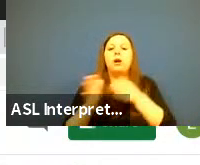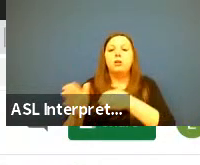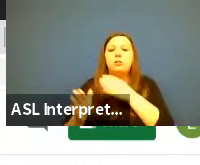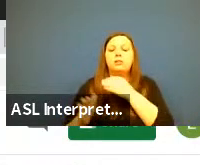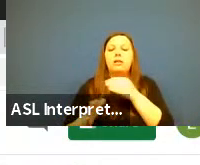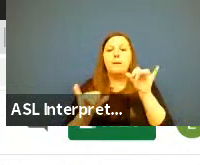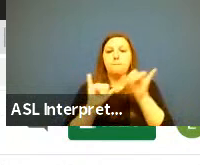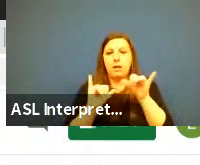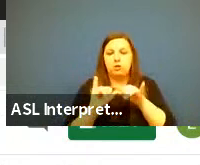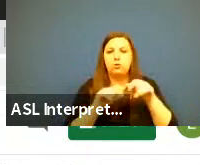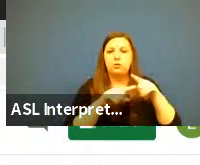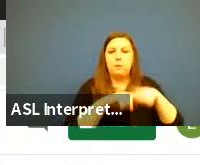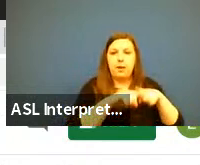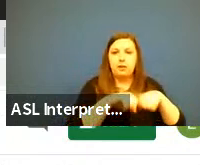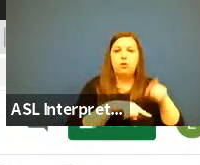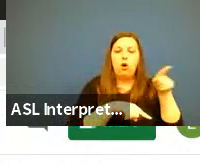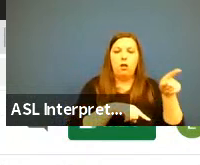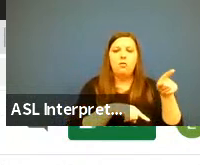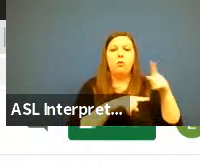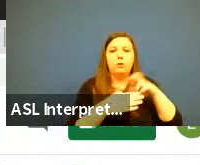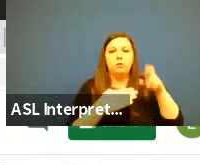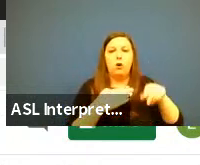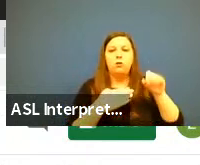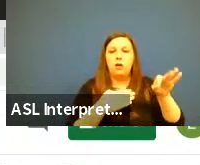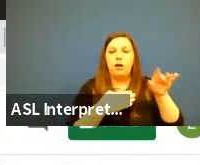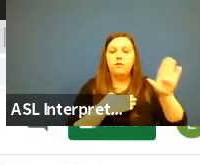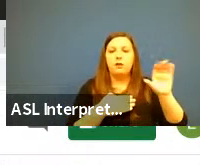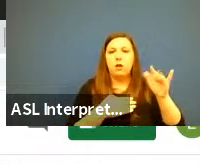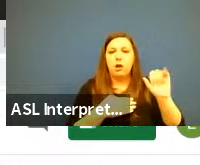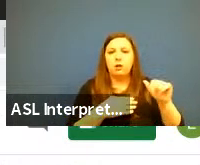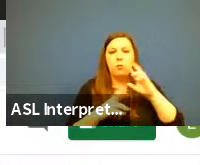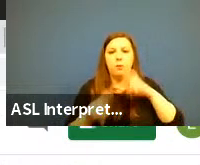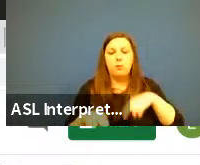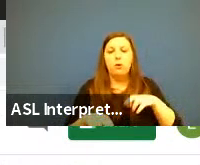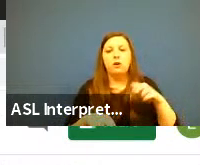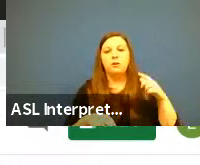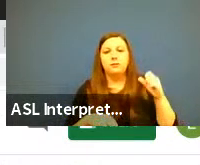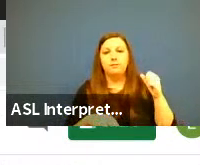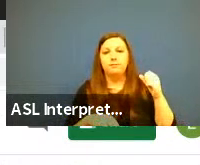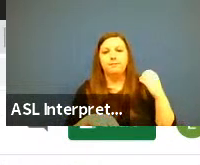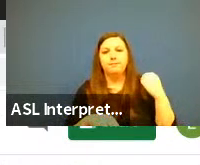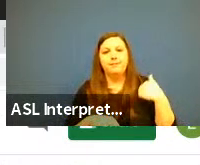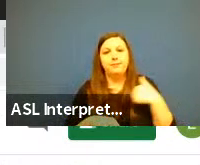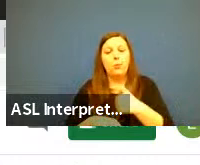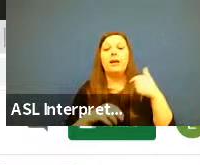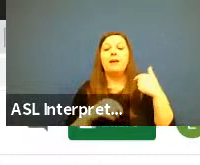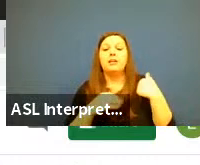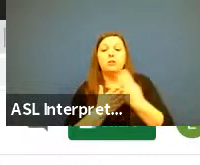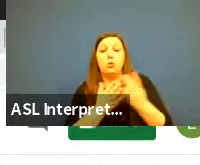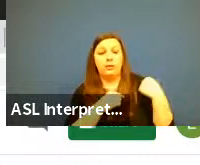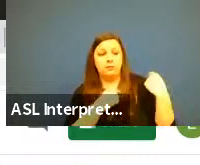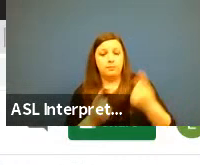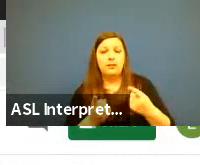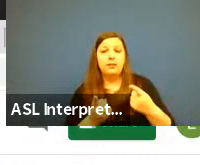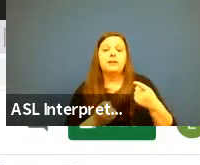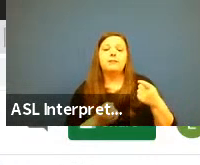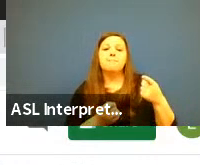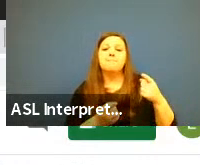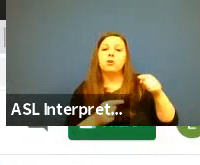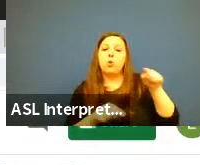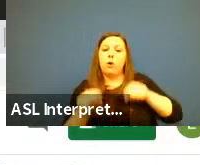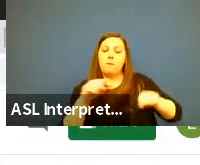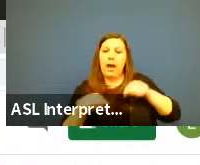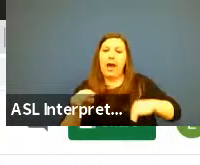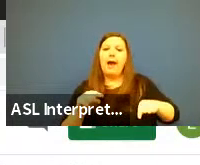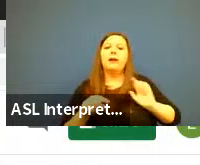the board self-study. So we've spent the past week or two going back, like